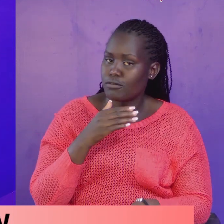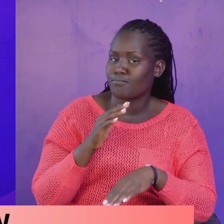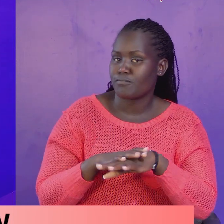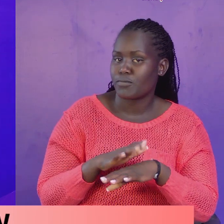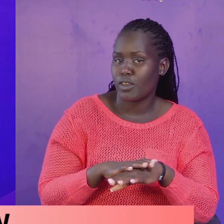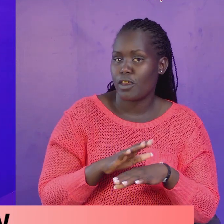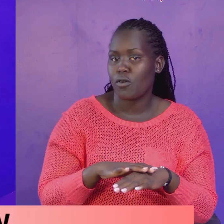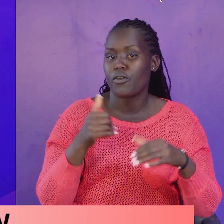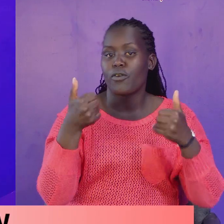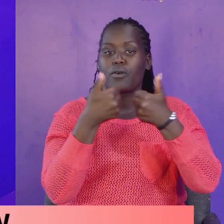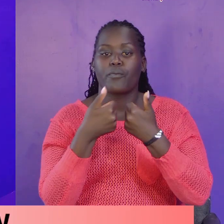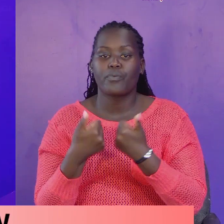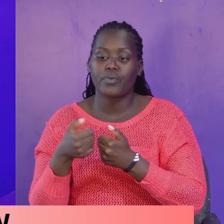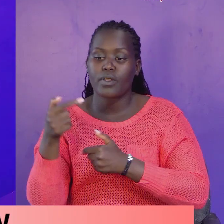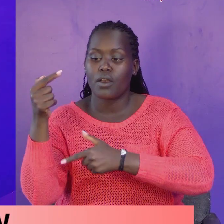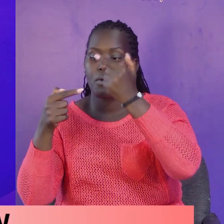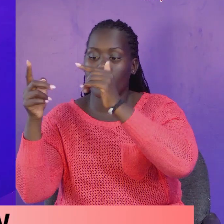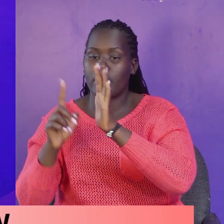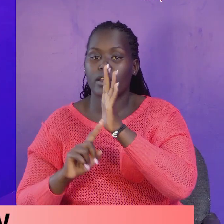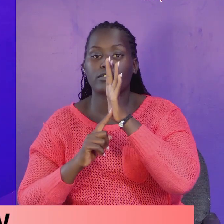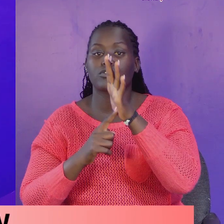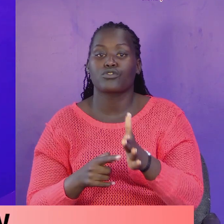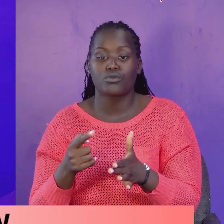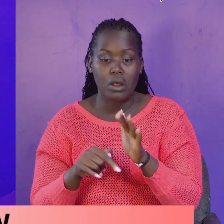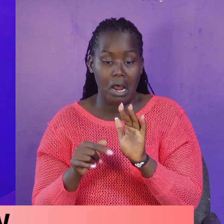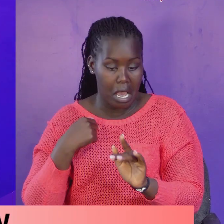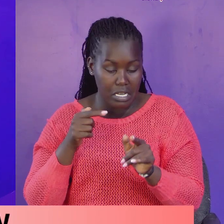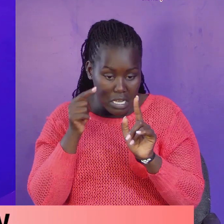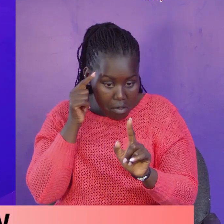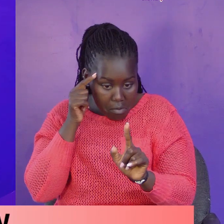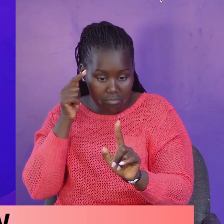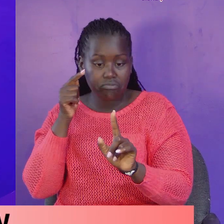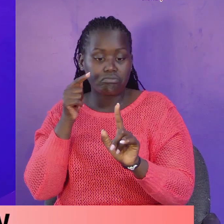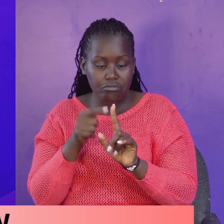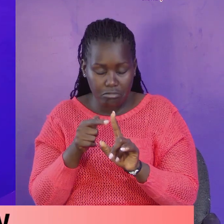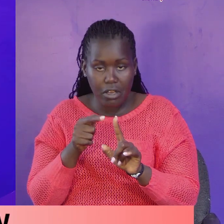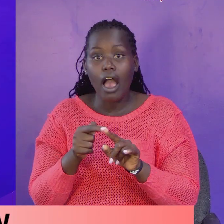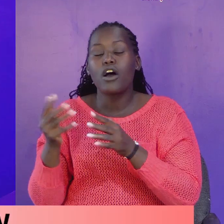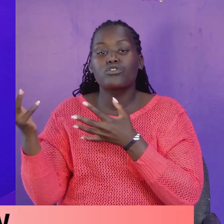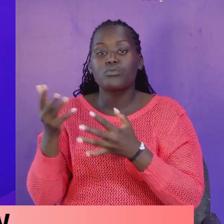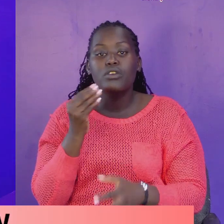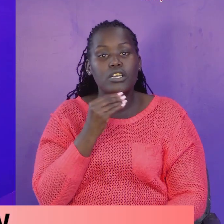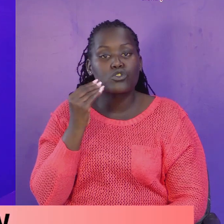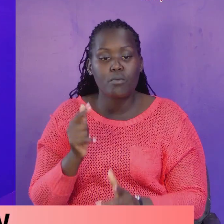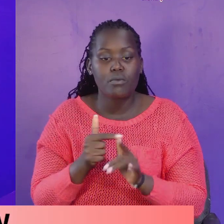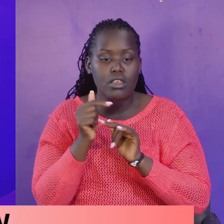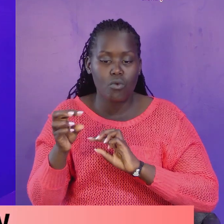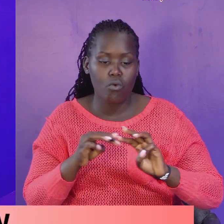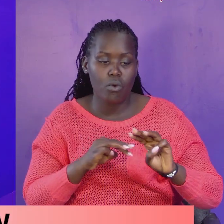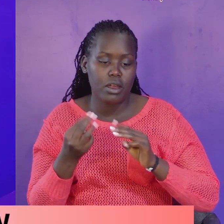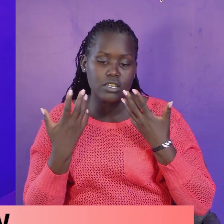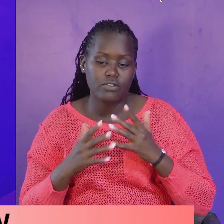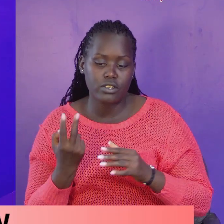competition. Yeah. And winning it shows that we were so determined to bring it home, and we managed to do so both in men